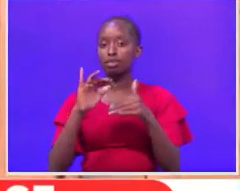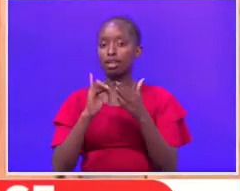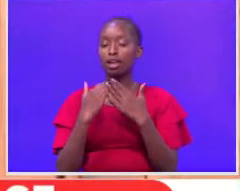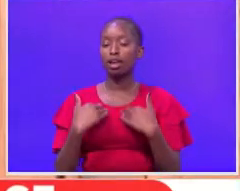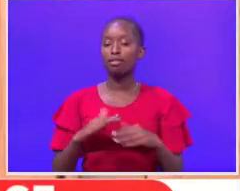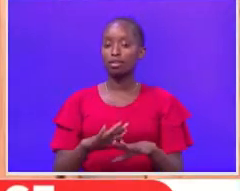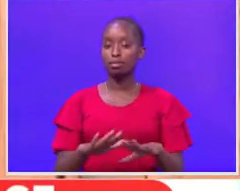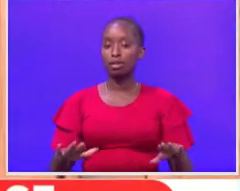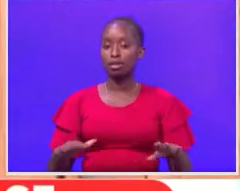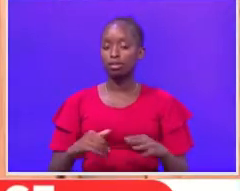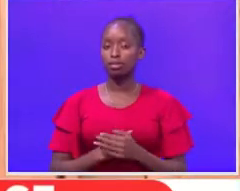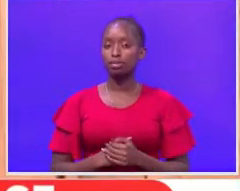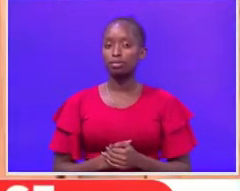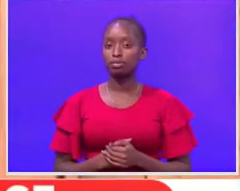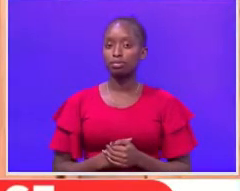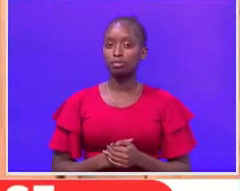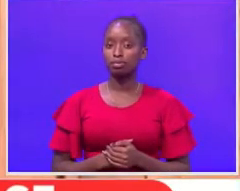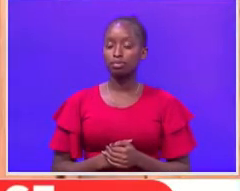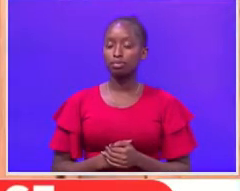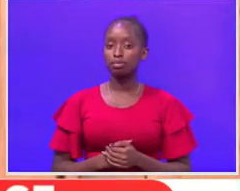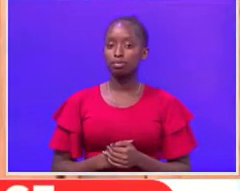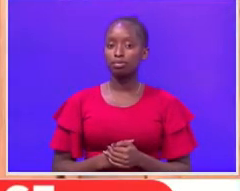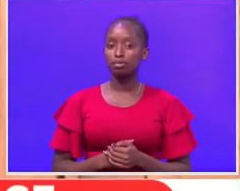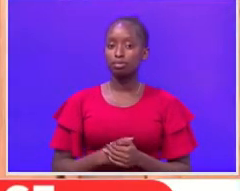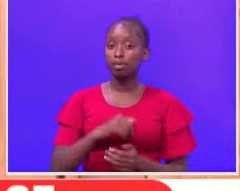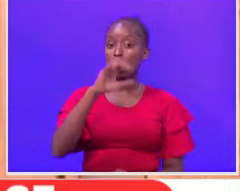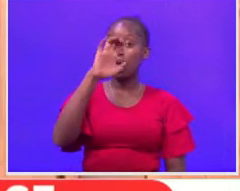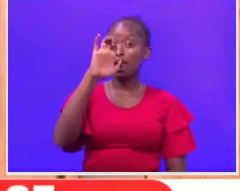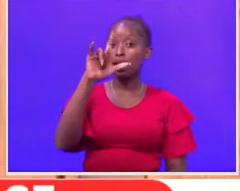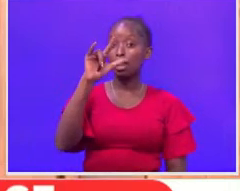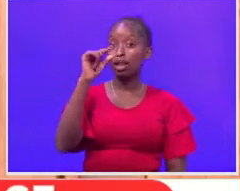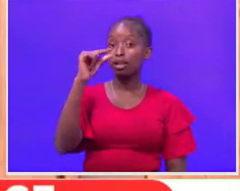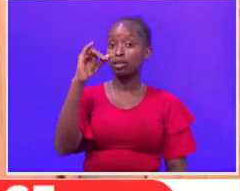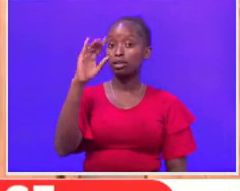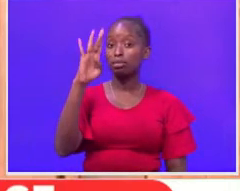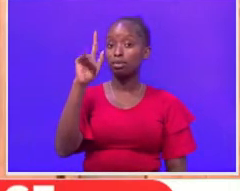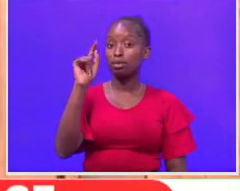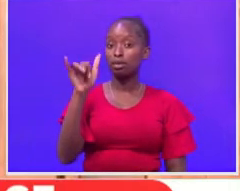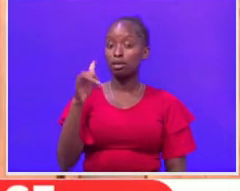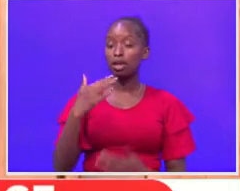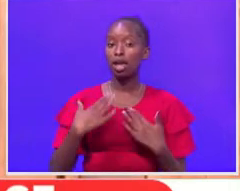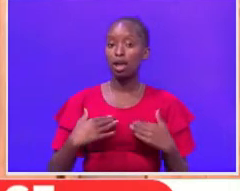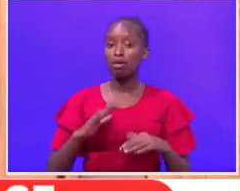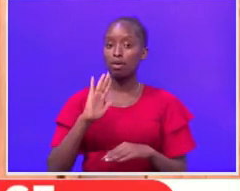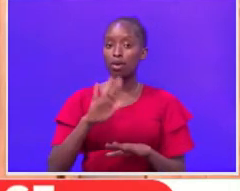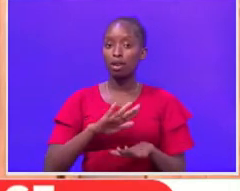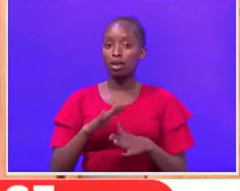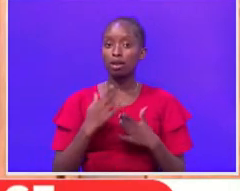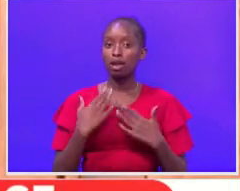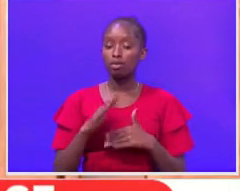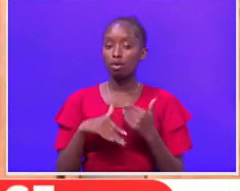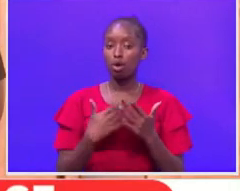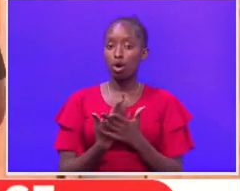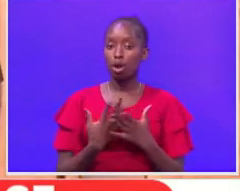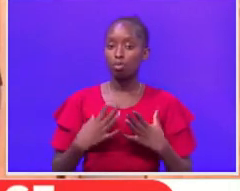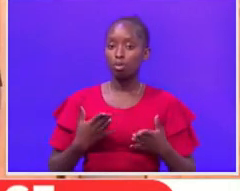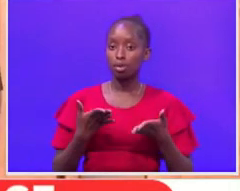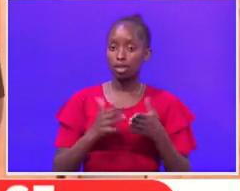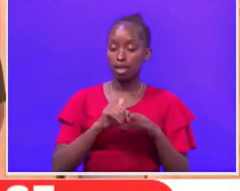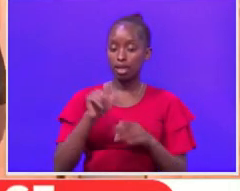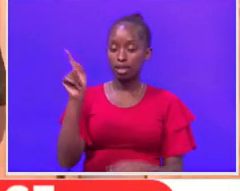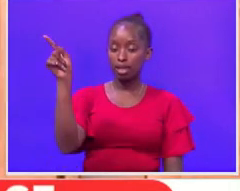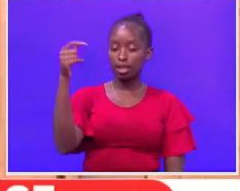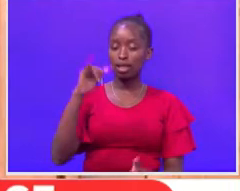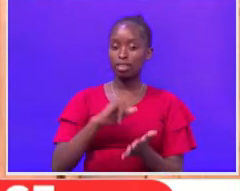be eligible. The eligibility criteria will be now available for content creators in Kenya. That's a